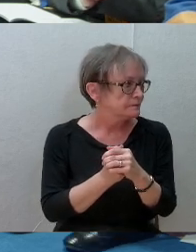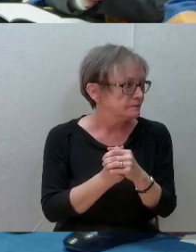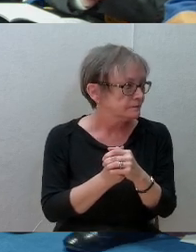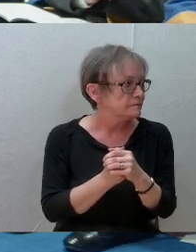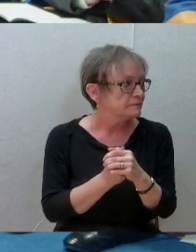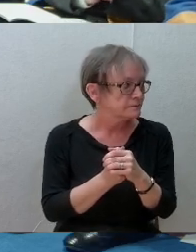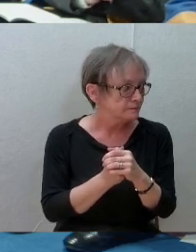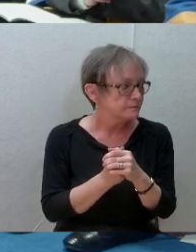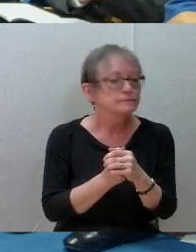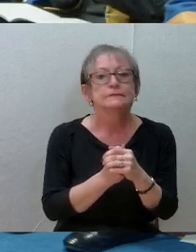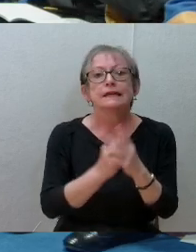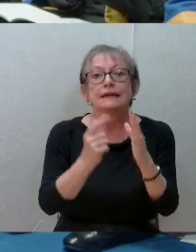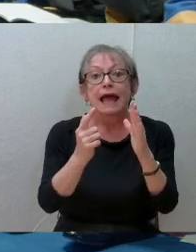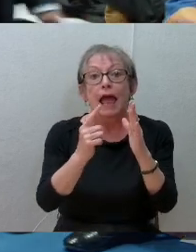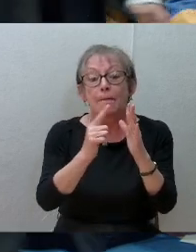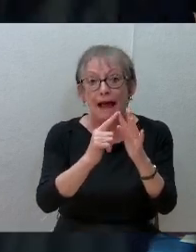Emmanuel Alcarafor.